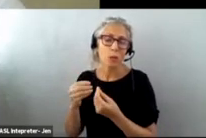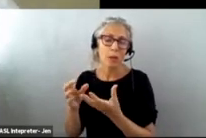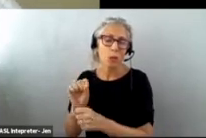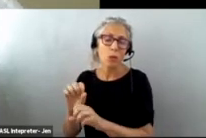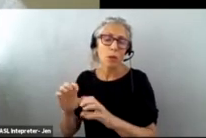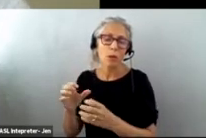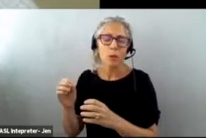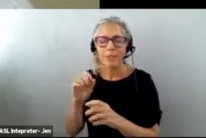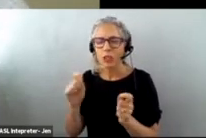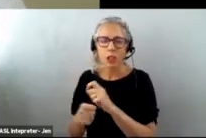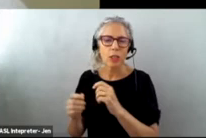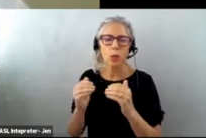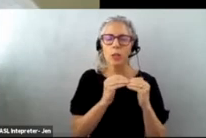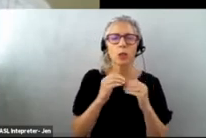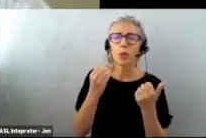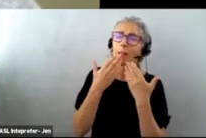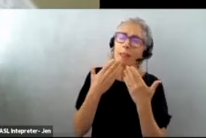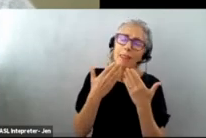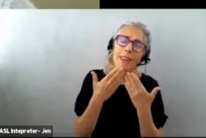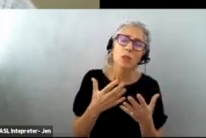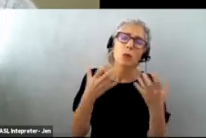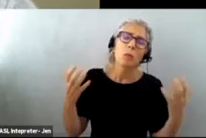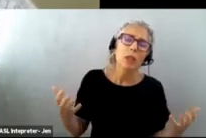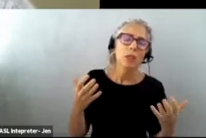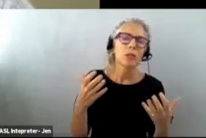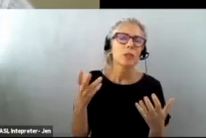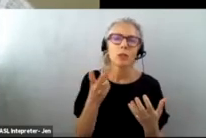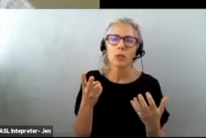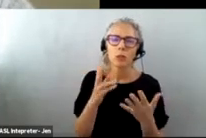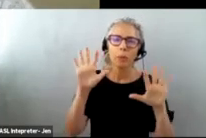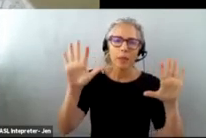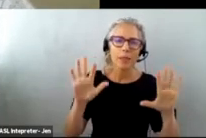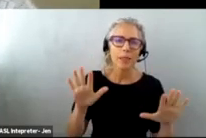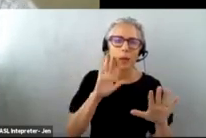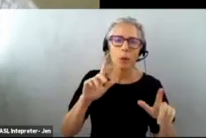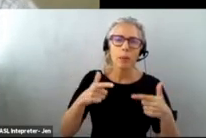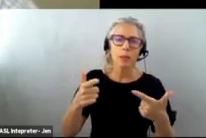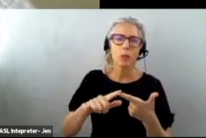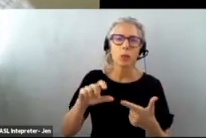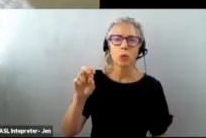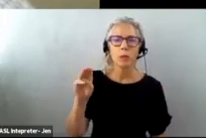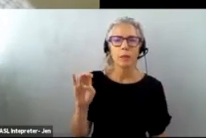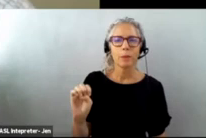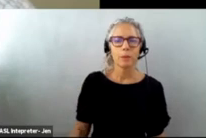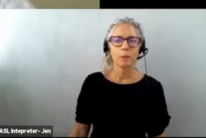just change the equation. So let me just say thanks, Deja, and thanks, Stacey. As always, you're just amazing. And I'm going to pass it back to Sumi.